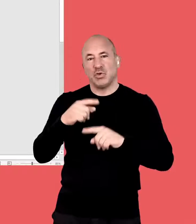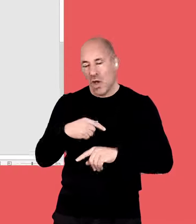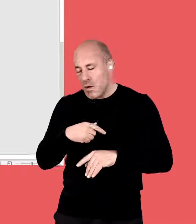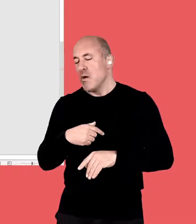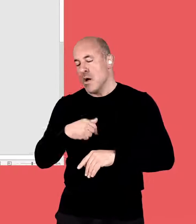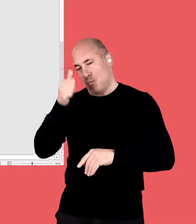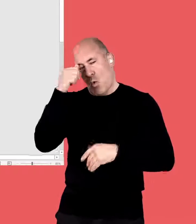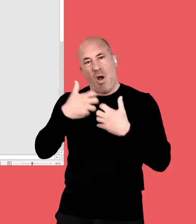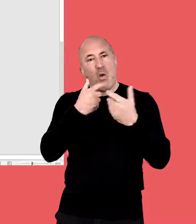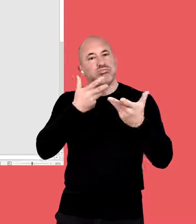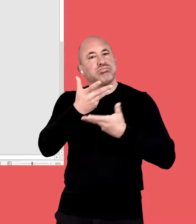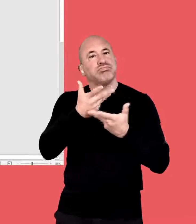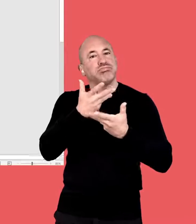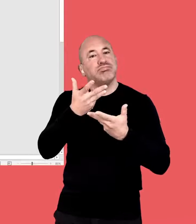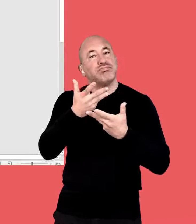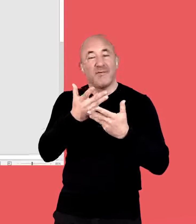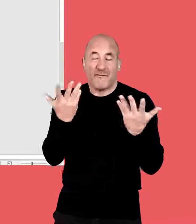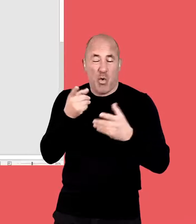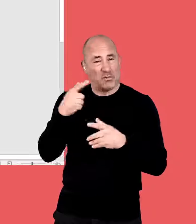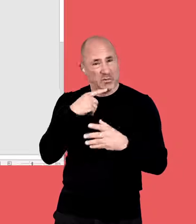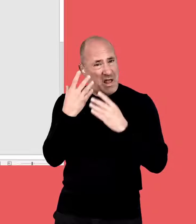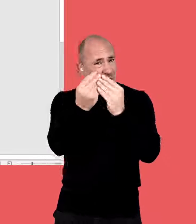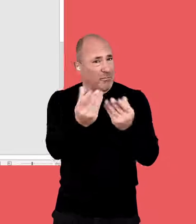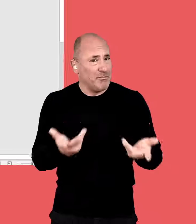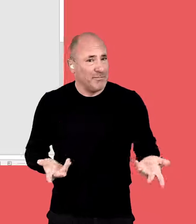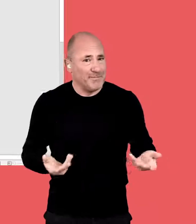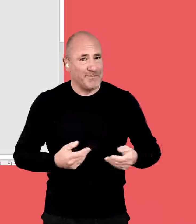relationship manager, who is here to help you.